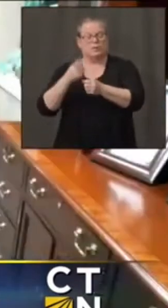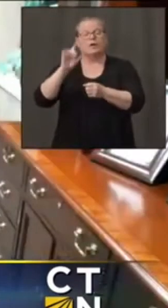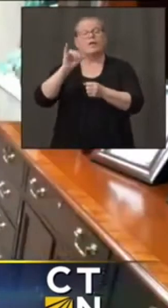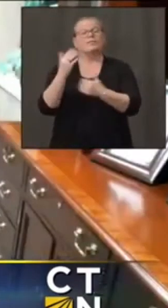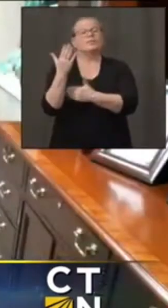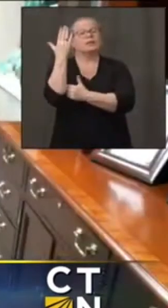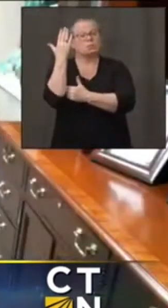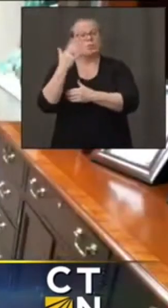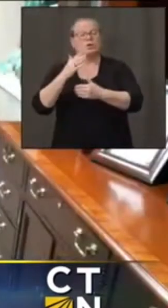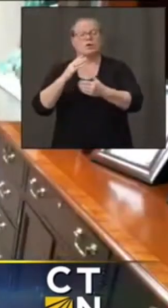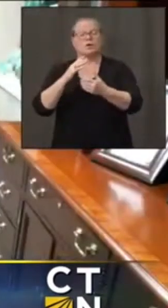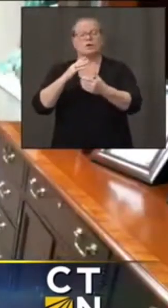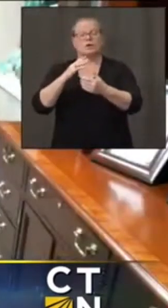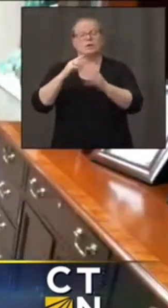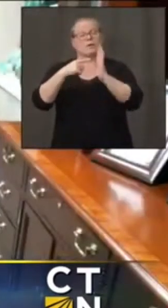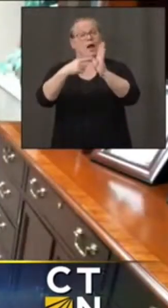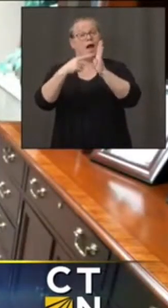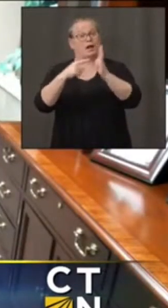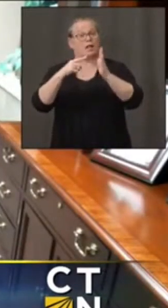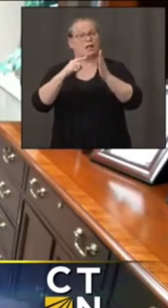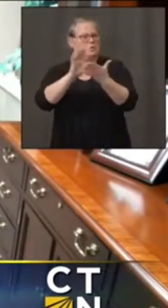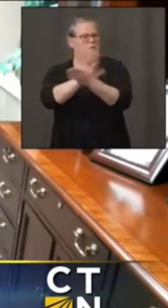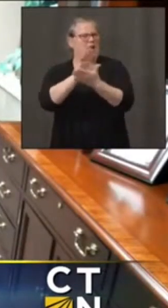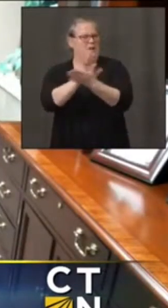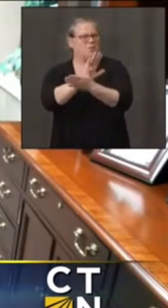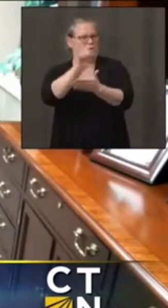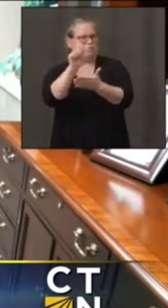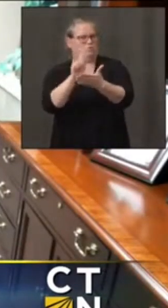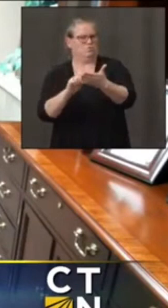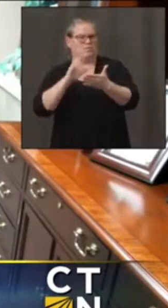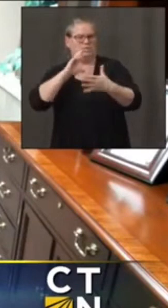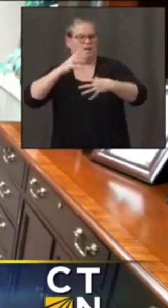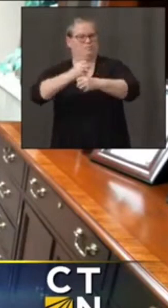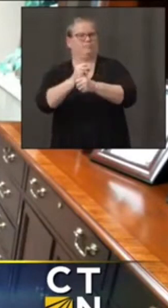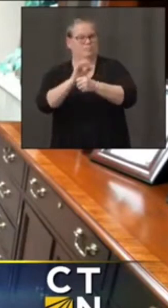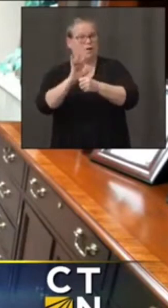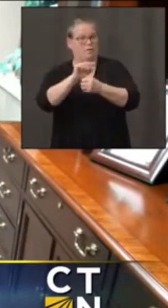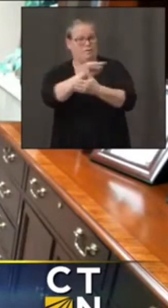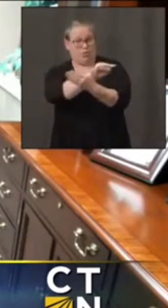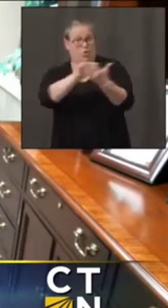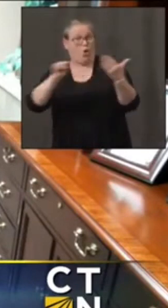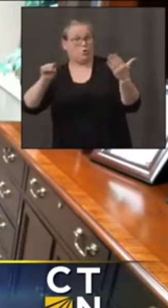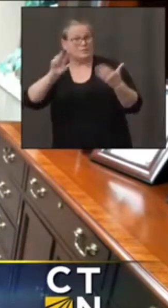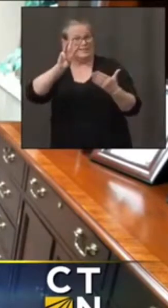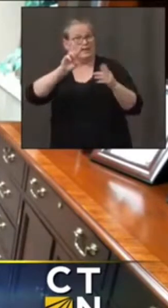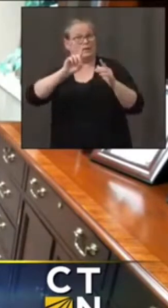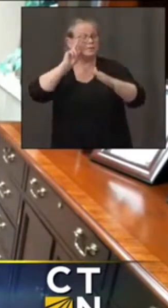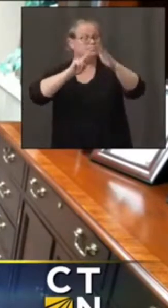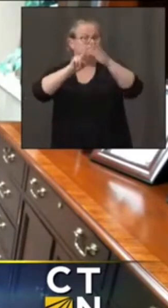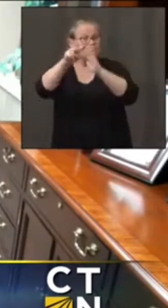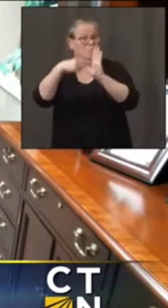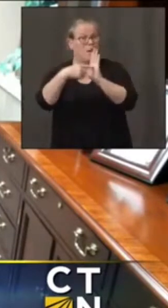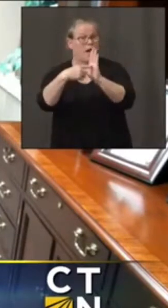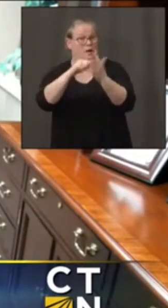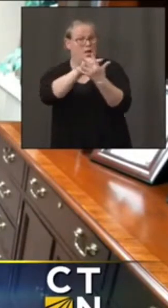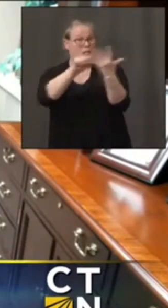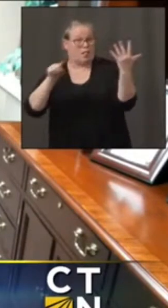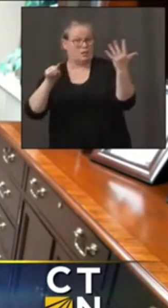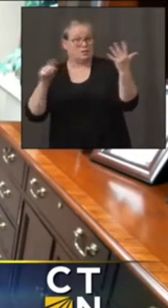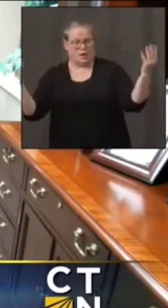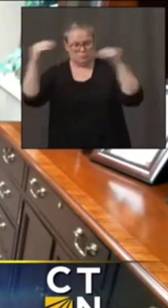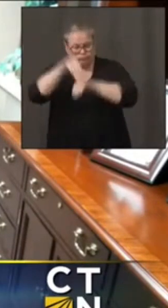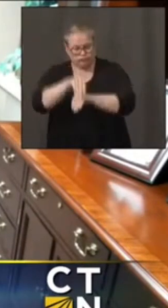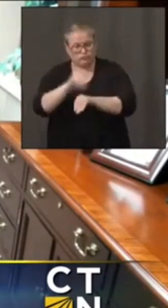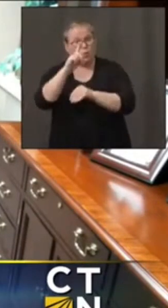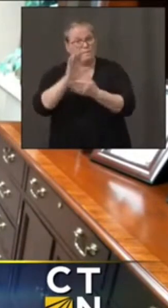the 6 models, the key point that the authors made was that by late February in